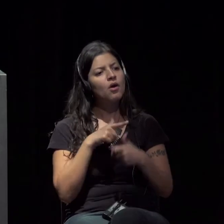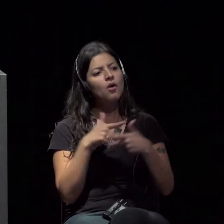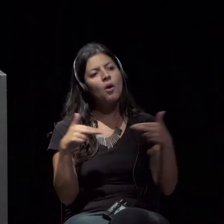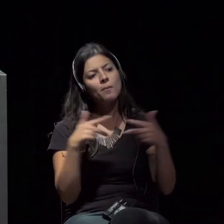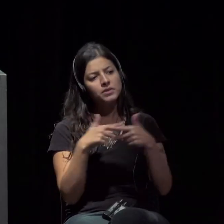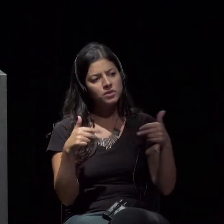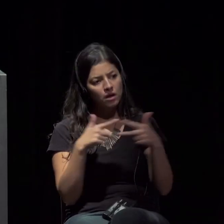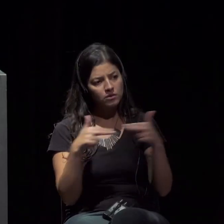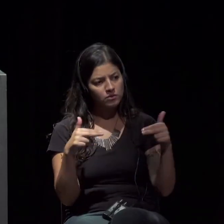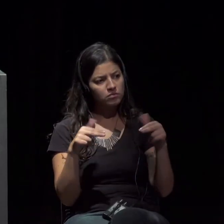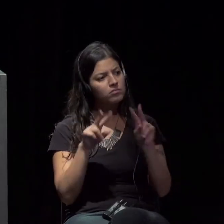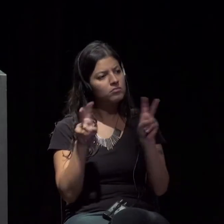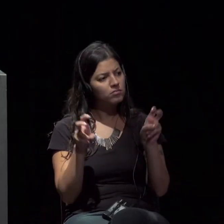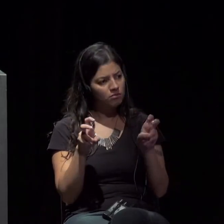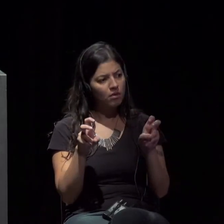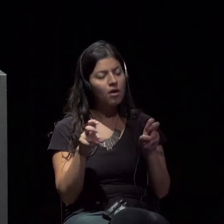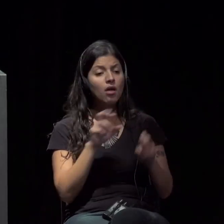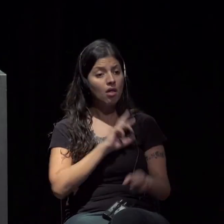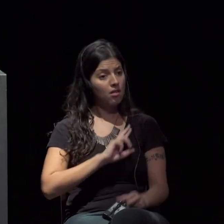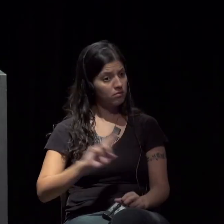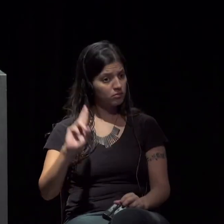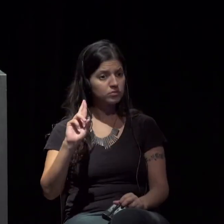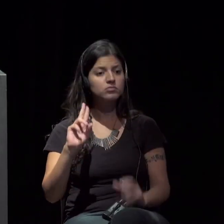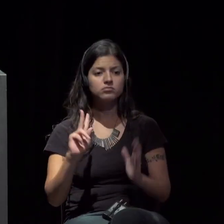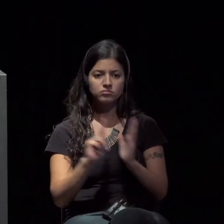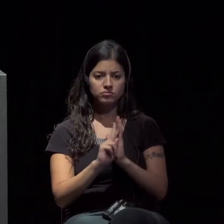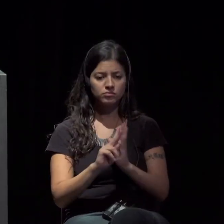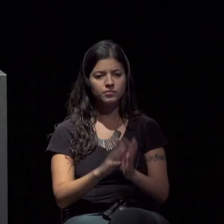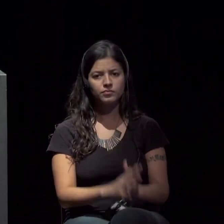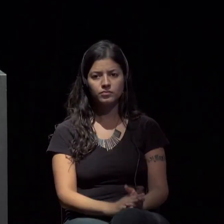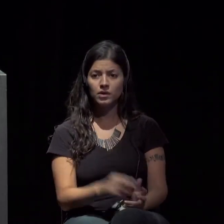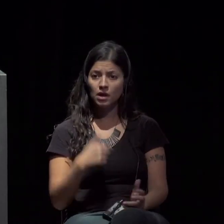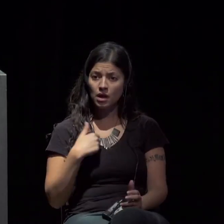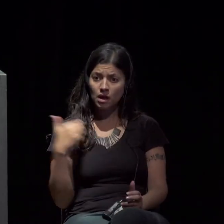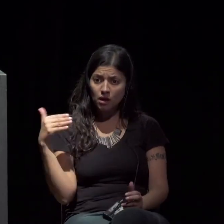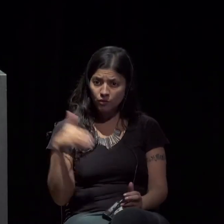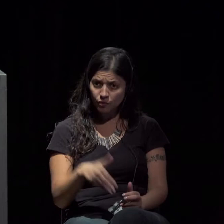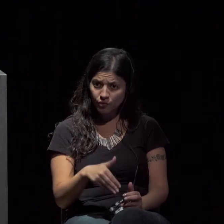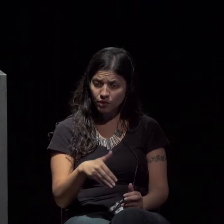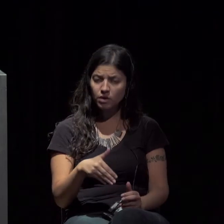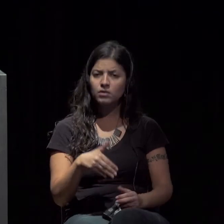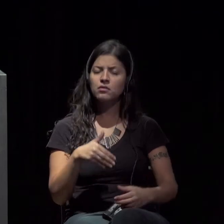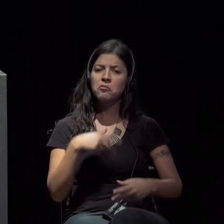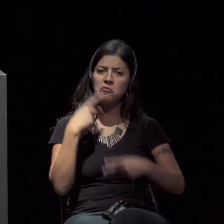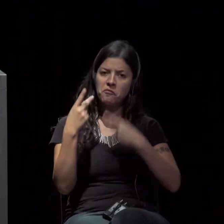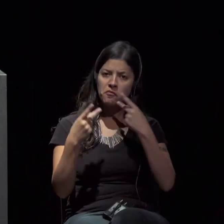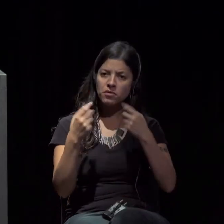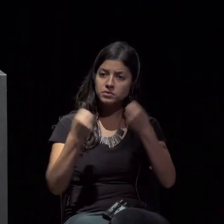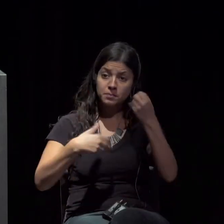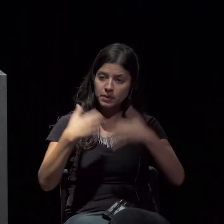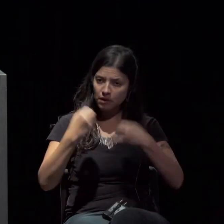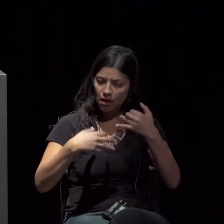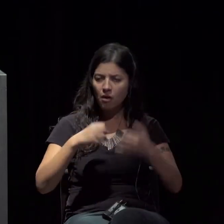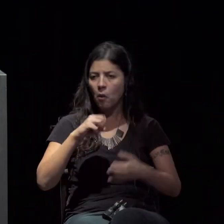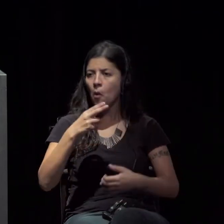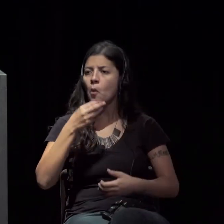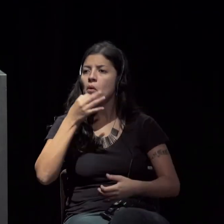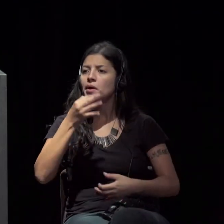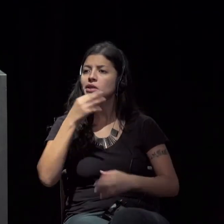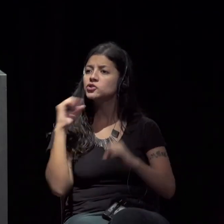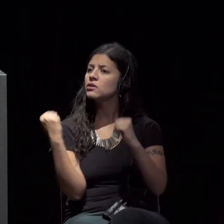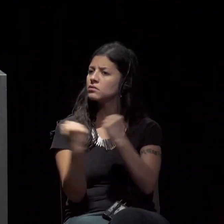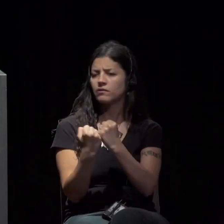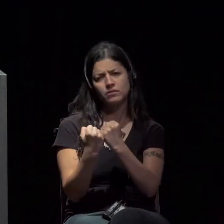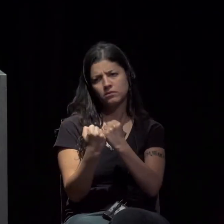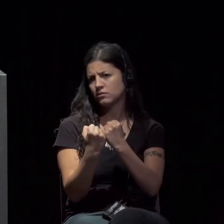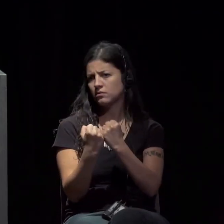this morning is not to argue against these readings. Rather, I seek to situate these metal objects